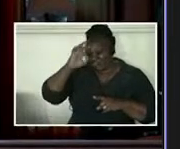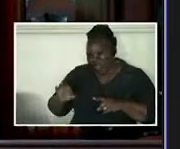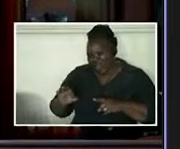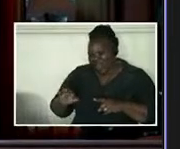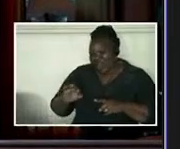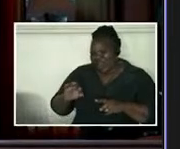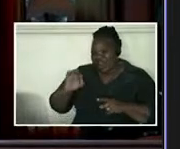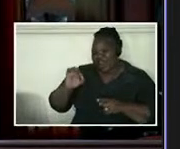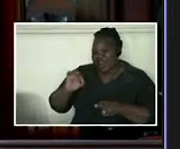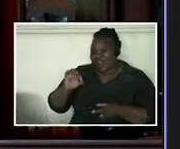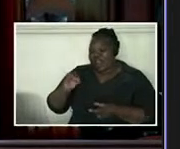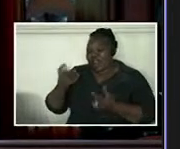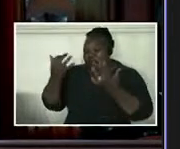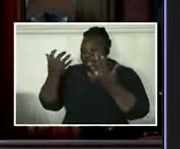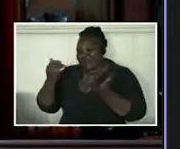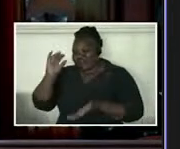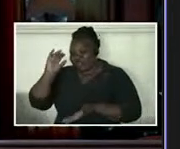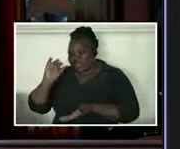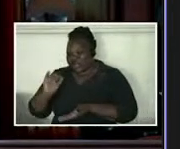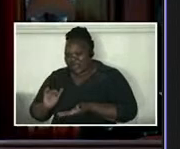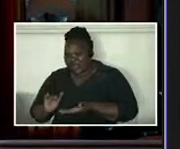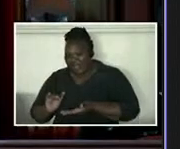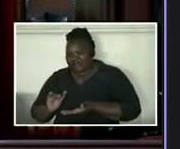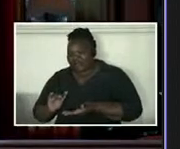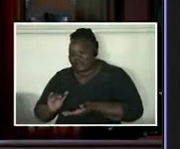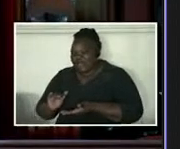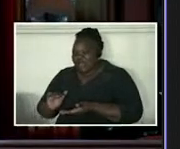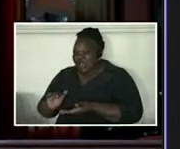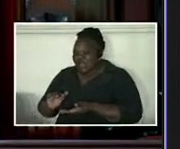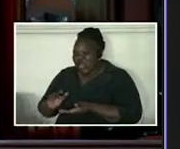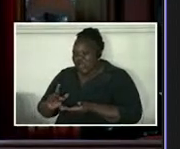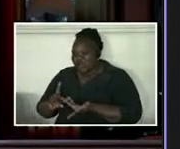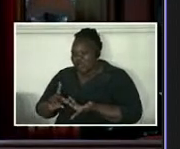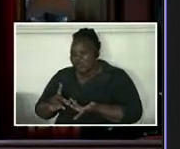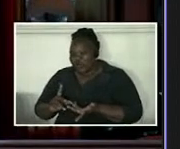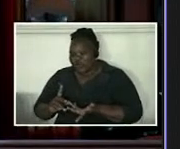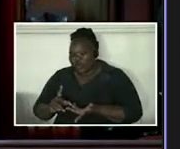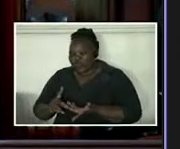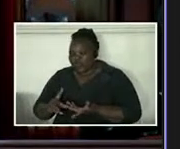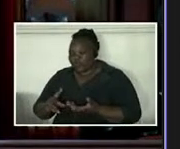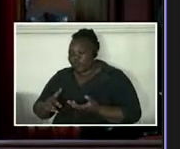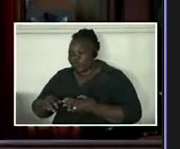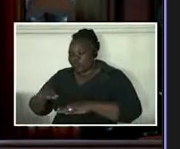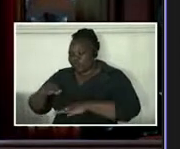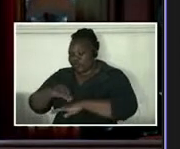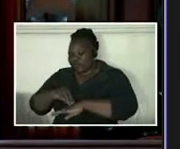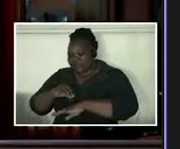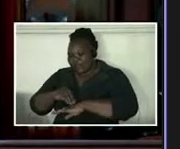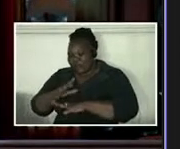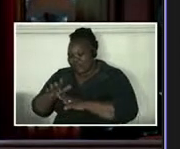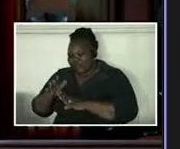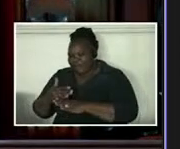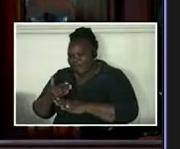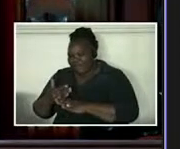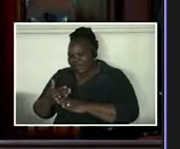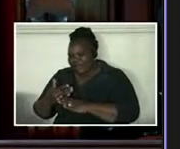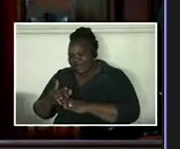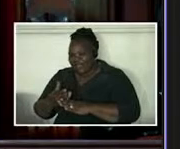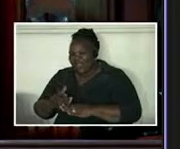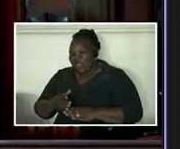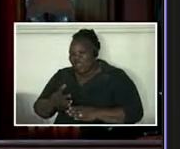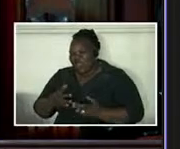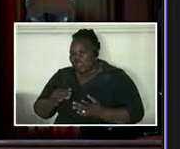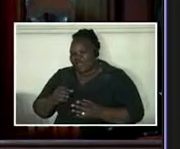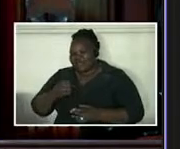affected the department's ability to improve or even maintain its staffing levels having an adequate number of staff is essential to